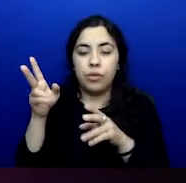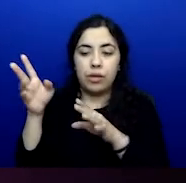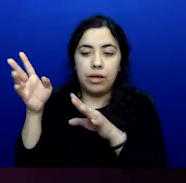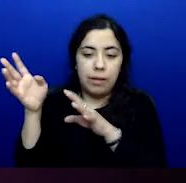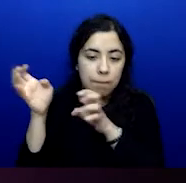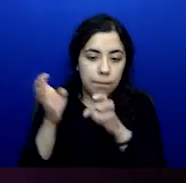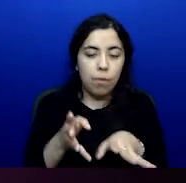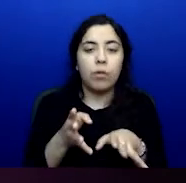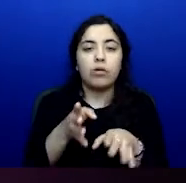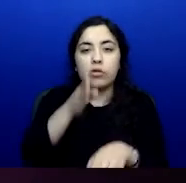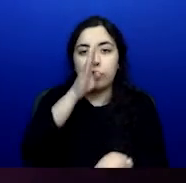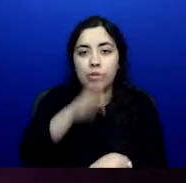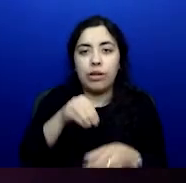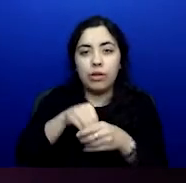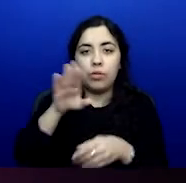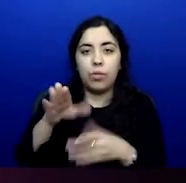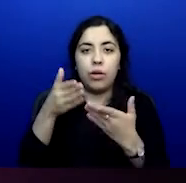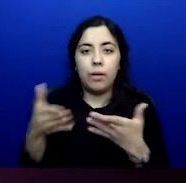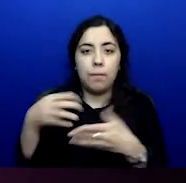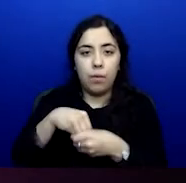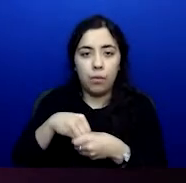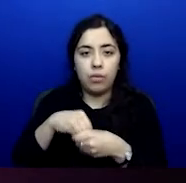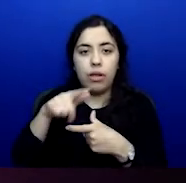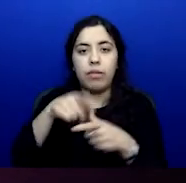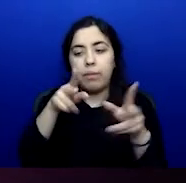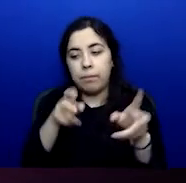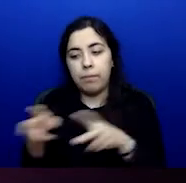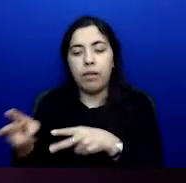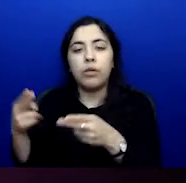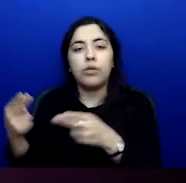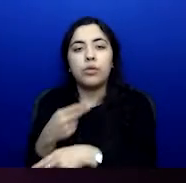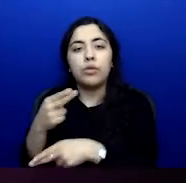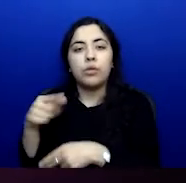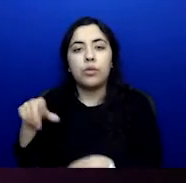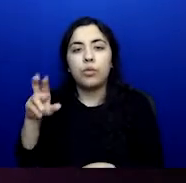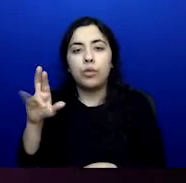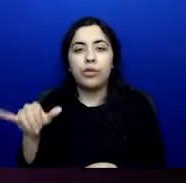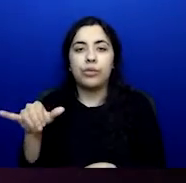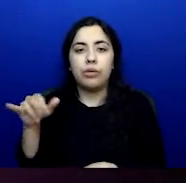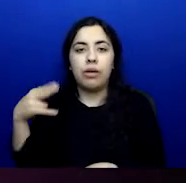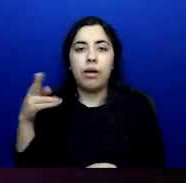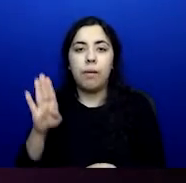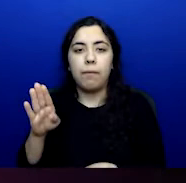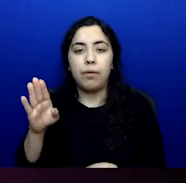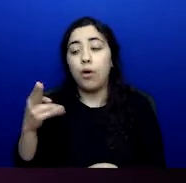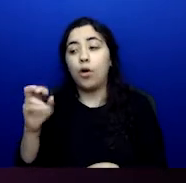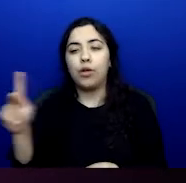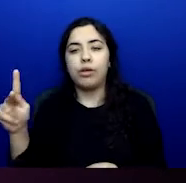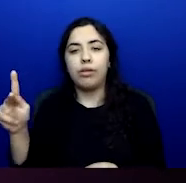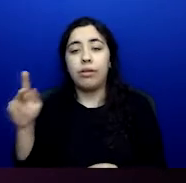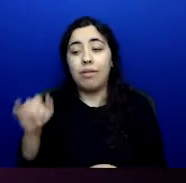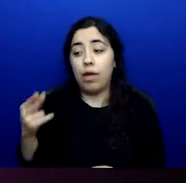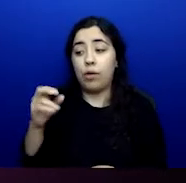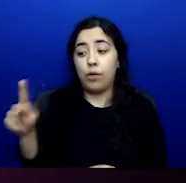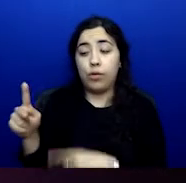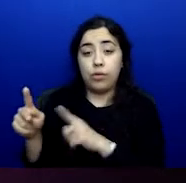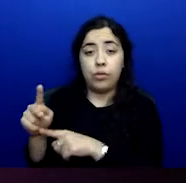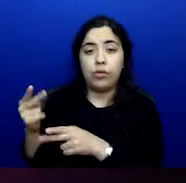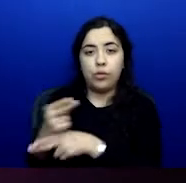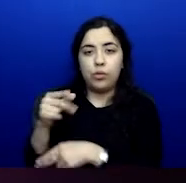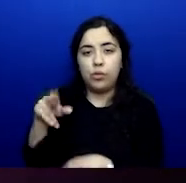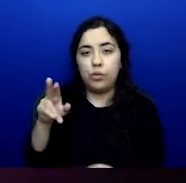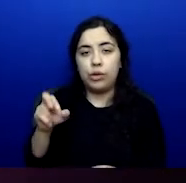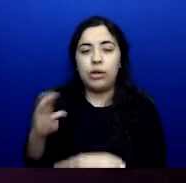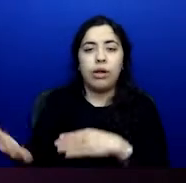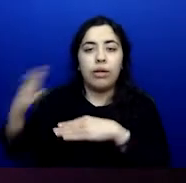into your component and pass it to the useQuery hook. This useQuery hook is built on top of React